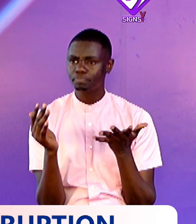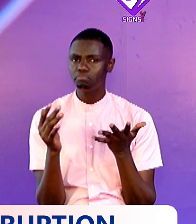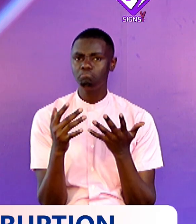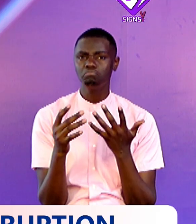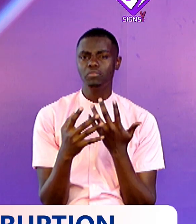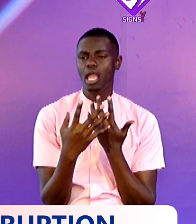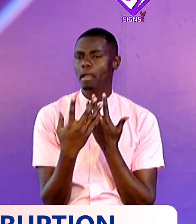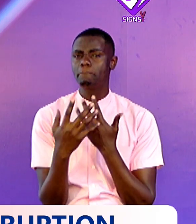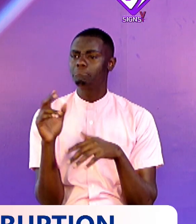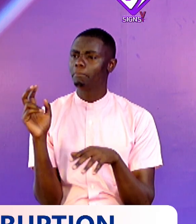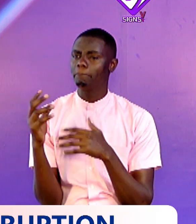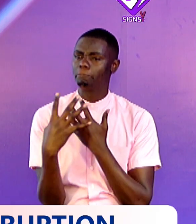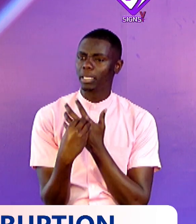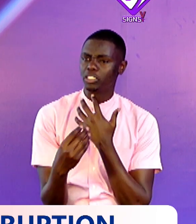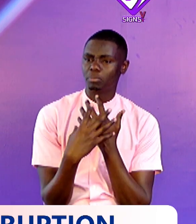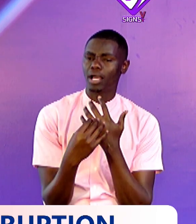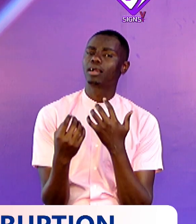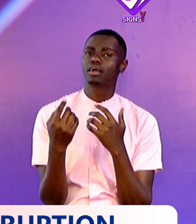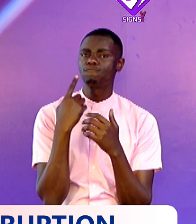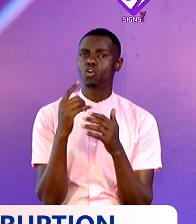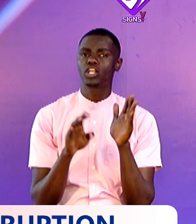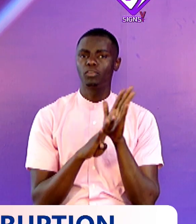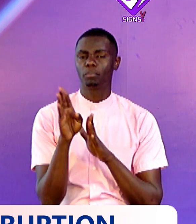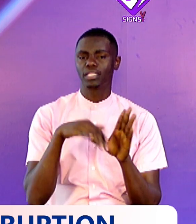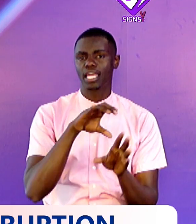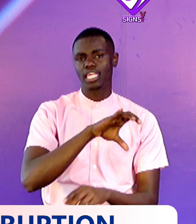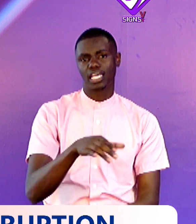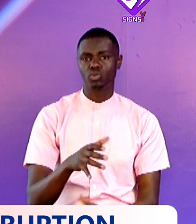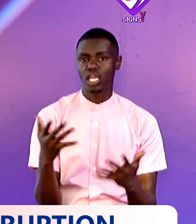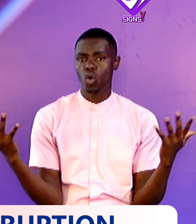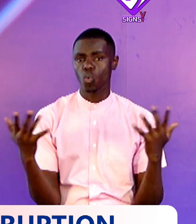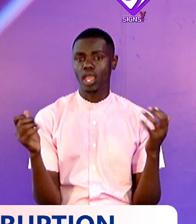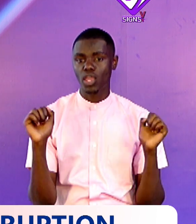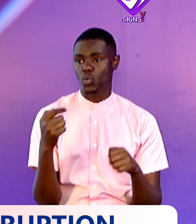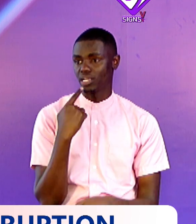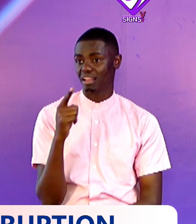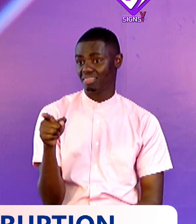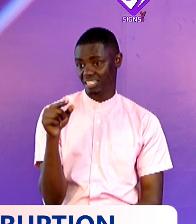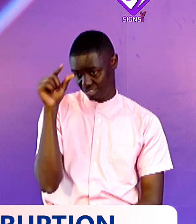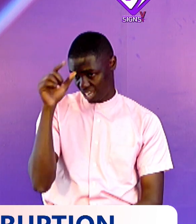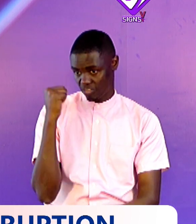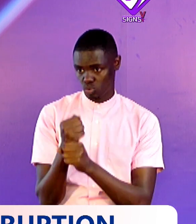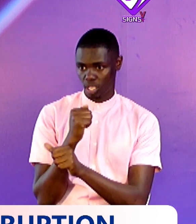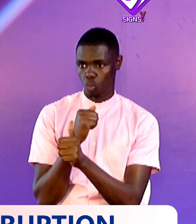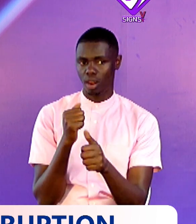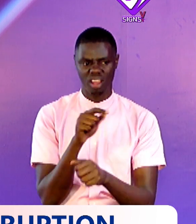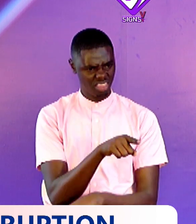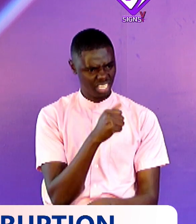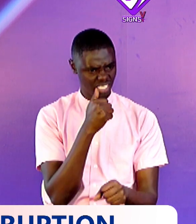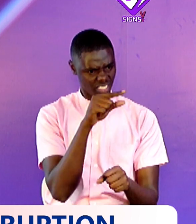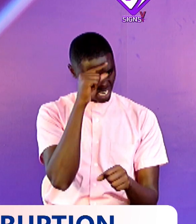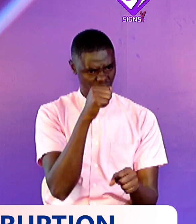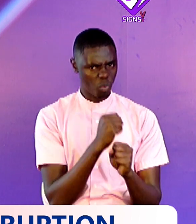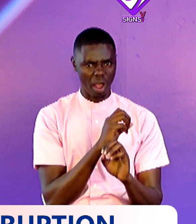benchmark for development in a county where you can be able to tell that this governor is working and this governor is not